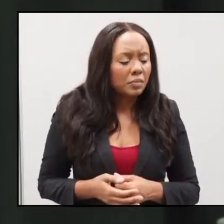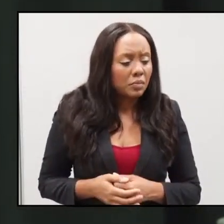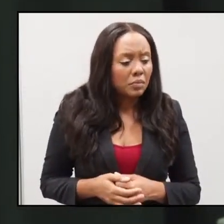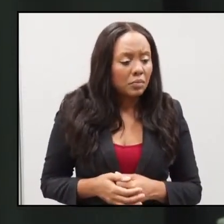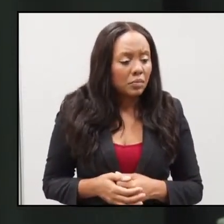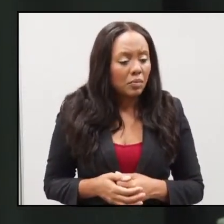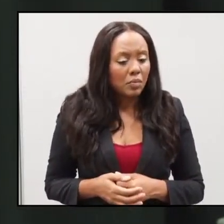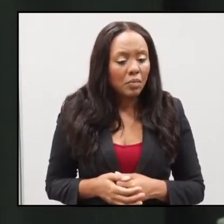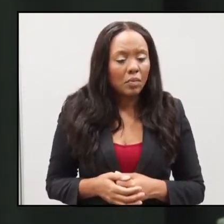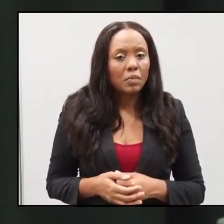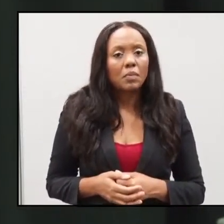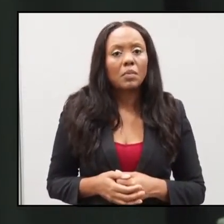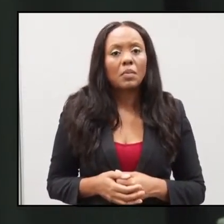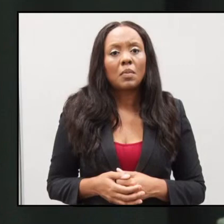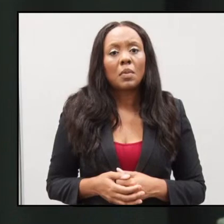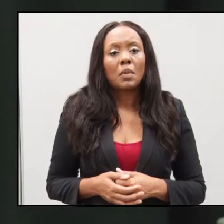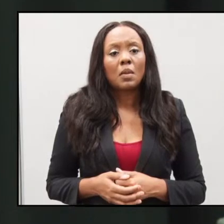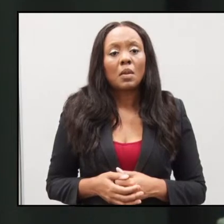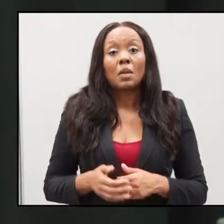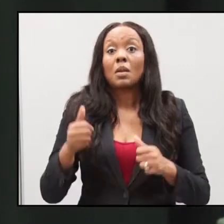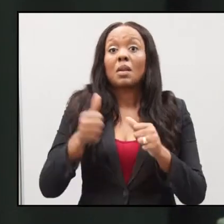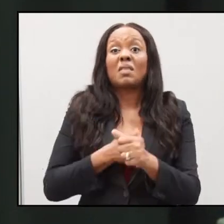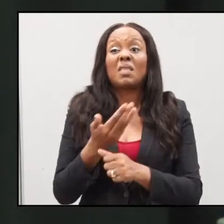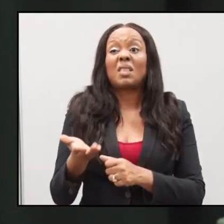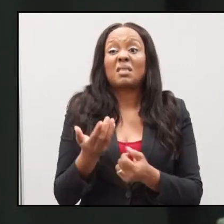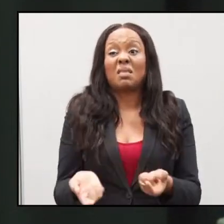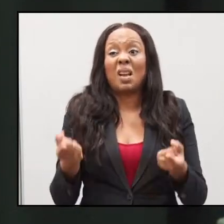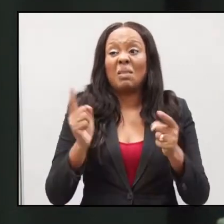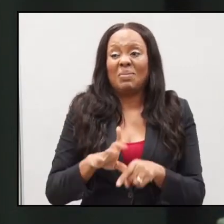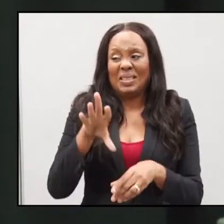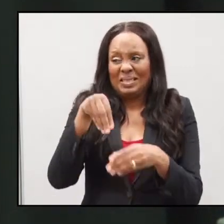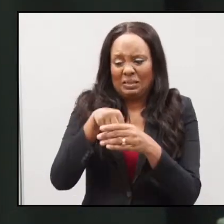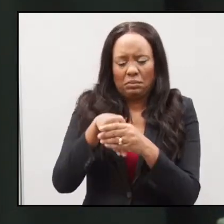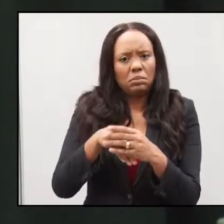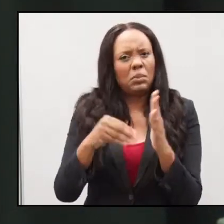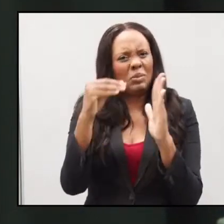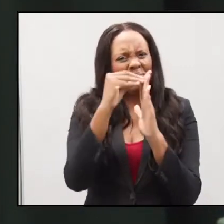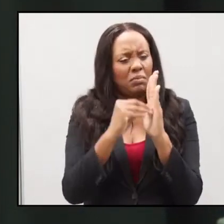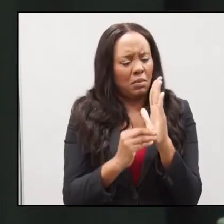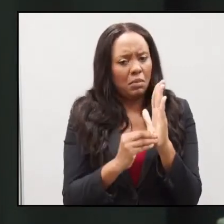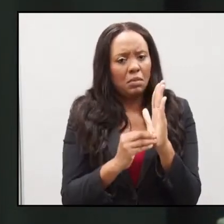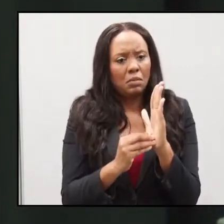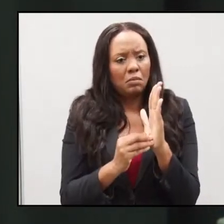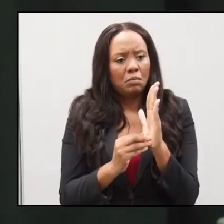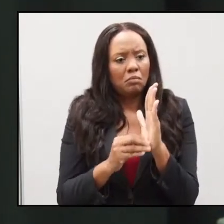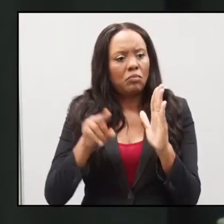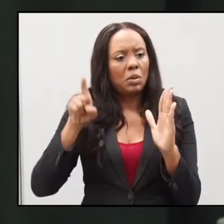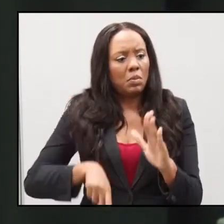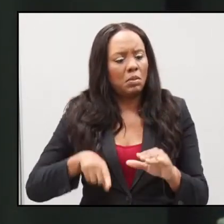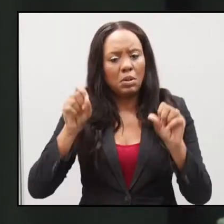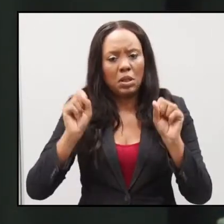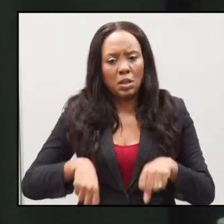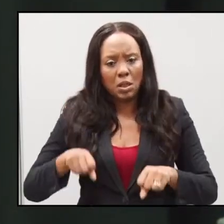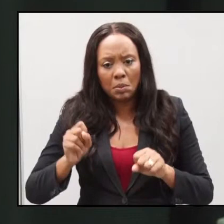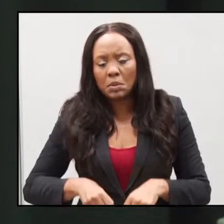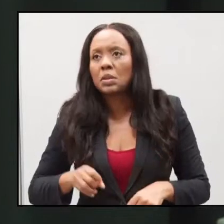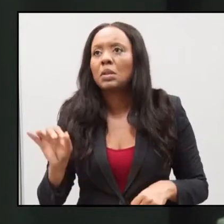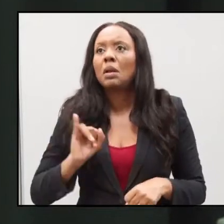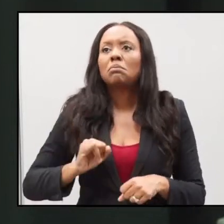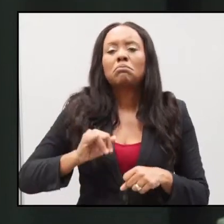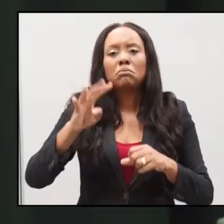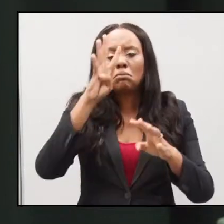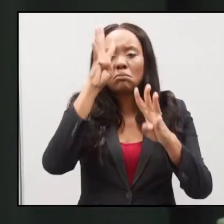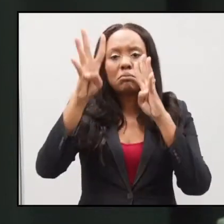what transpired in those records. We must now be able to reap a bounty from those records by creating a heritage